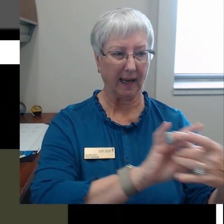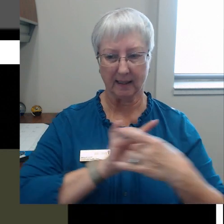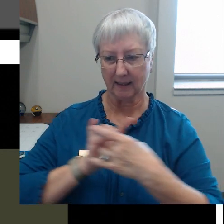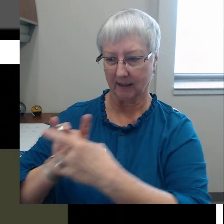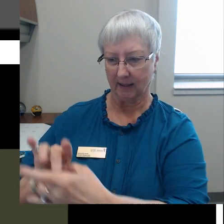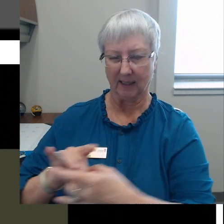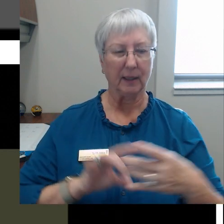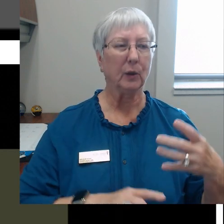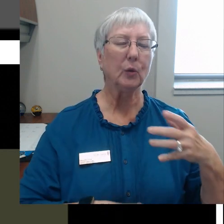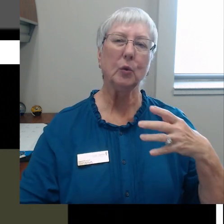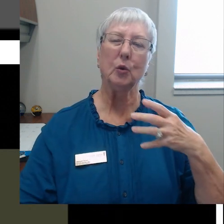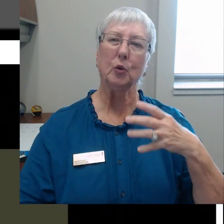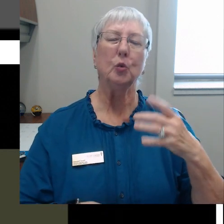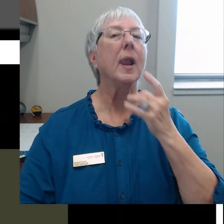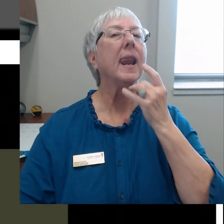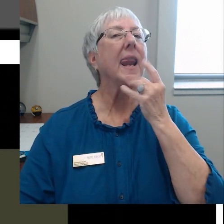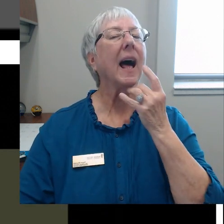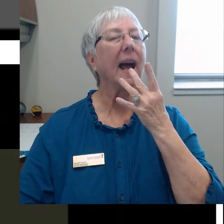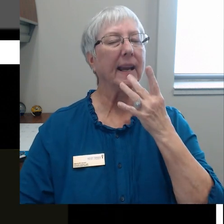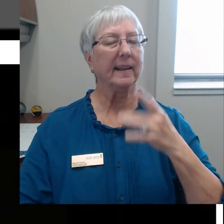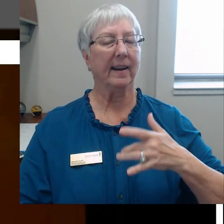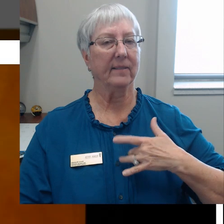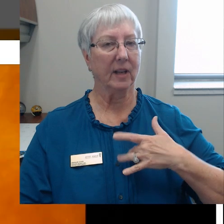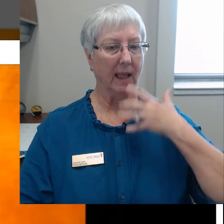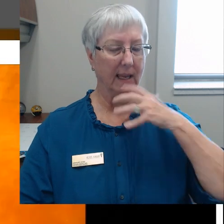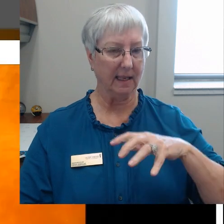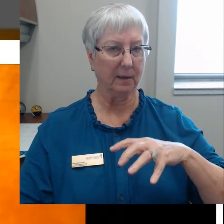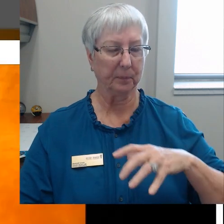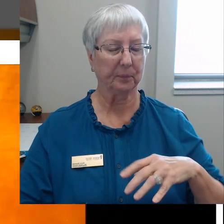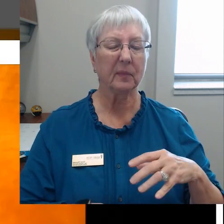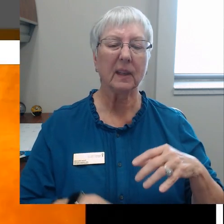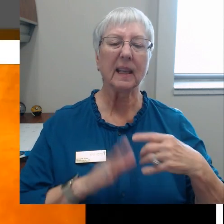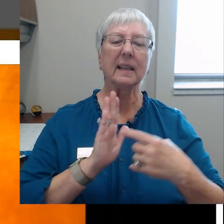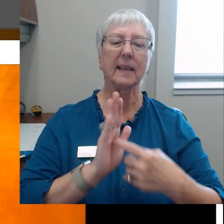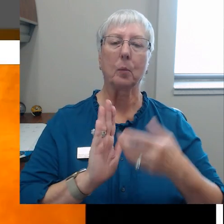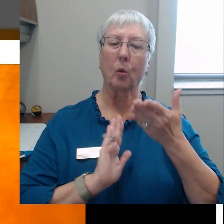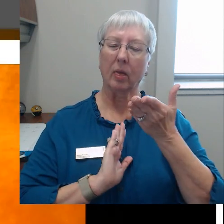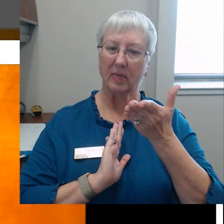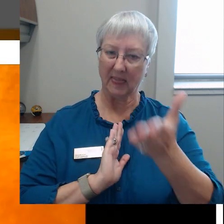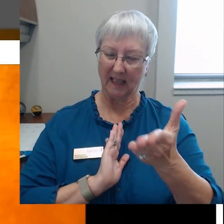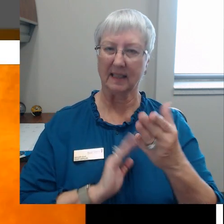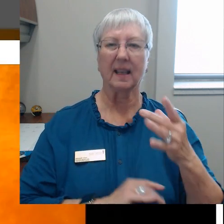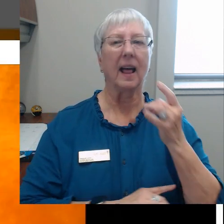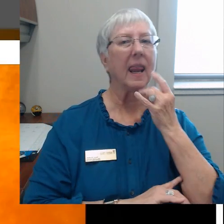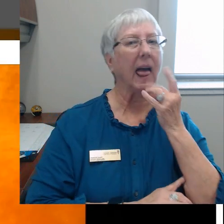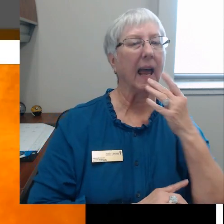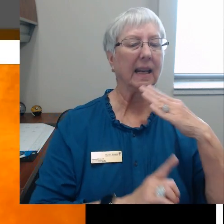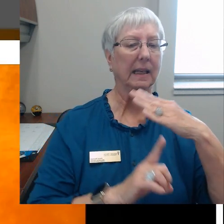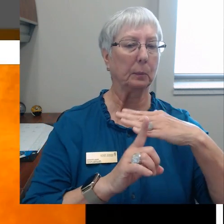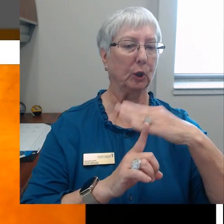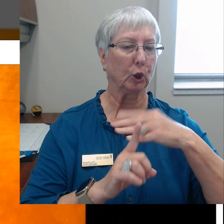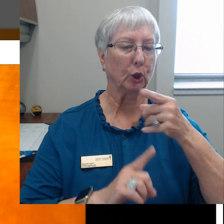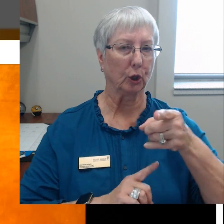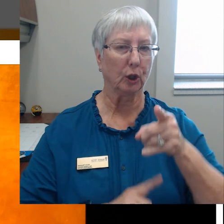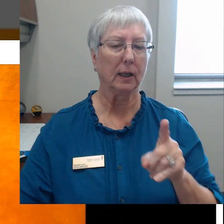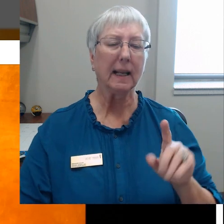alone, or to a specific color in an image. Let's look at the temperature of light in this image. Not only is a